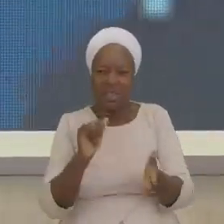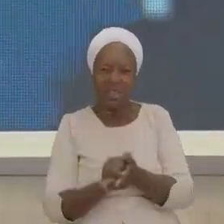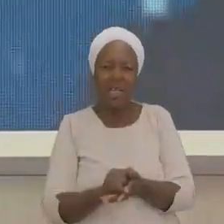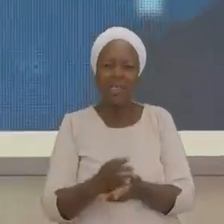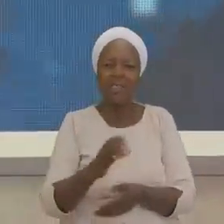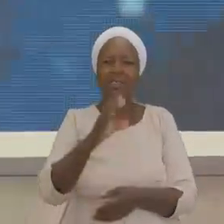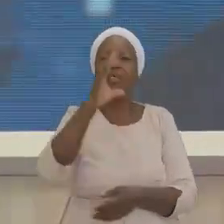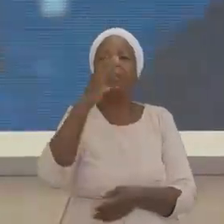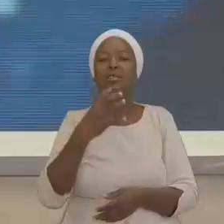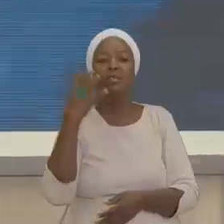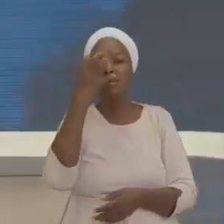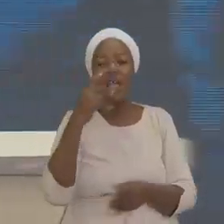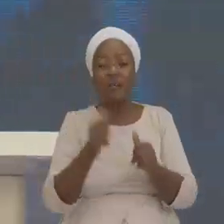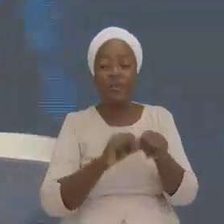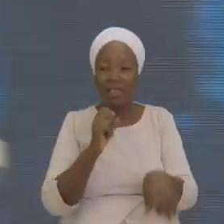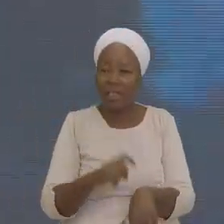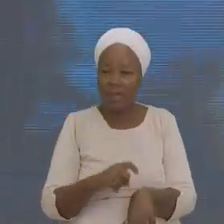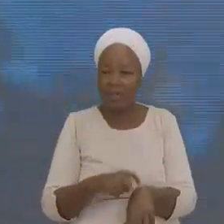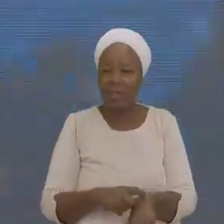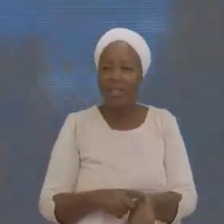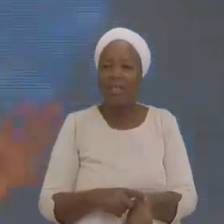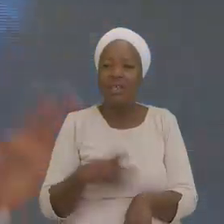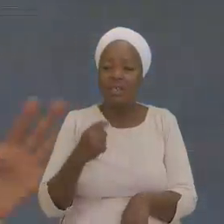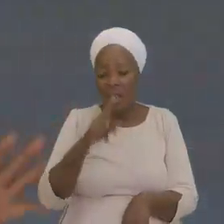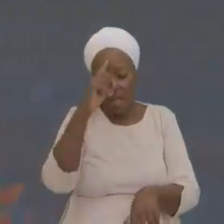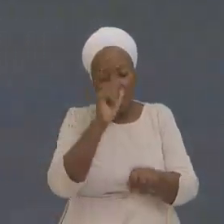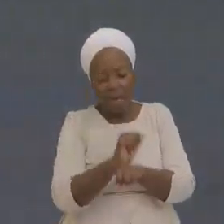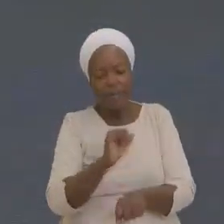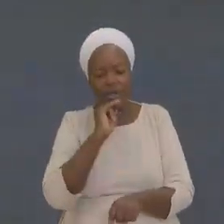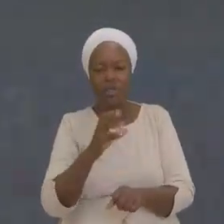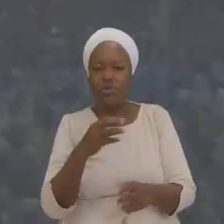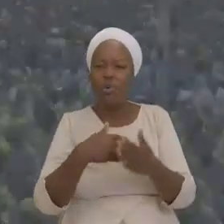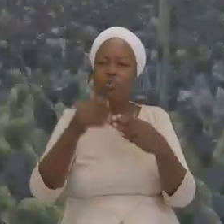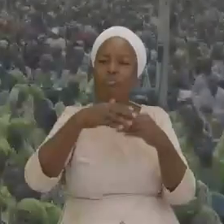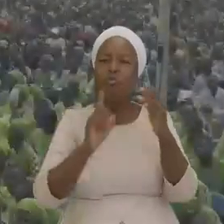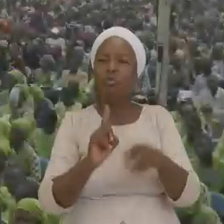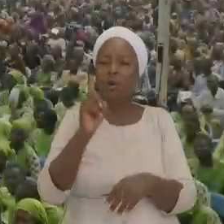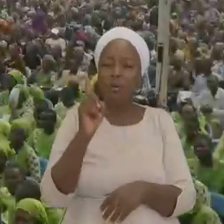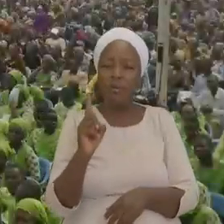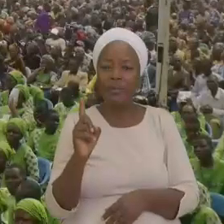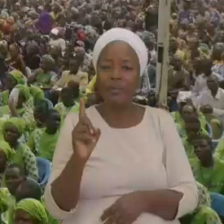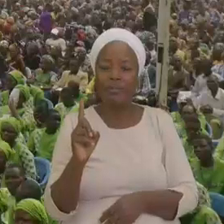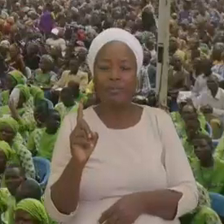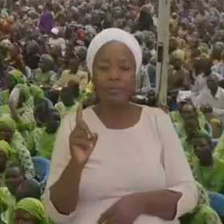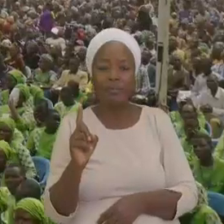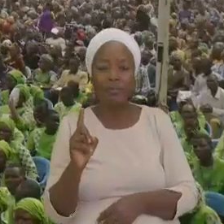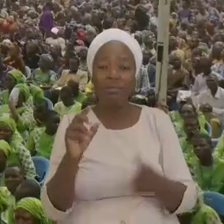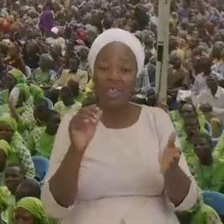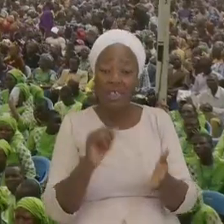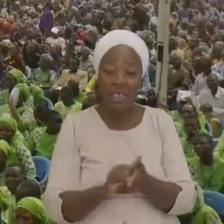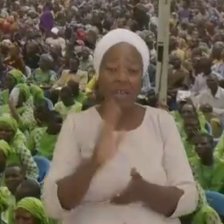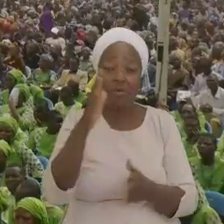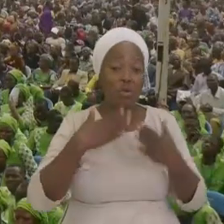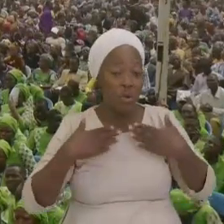time, the habit is so built up that your body